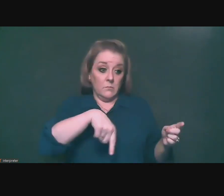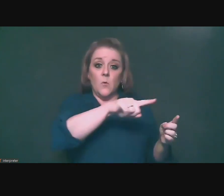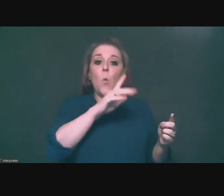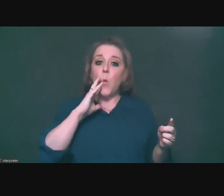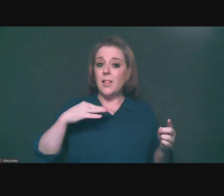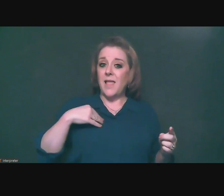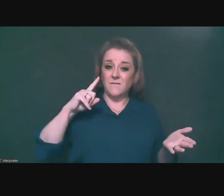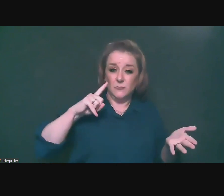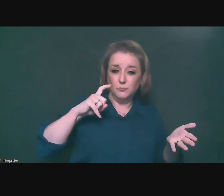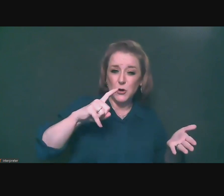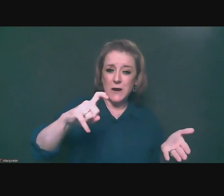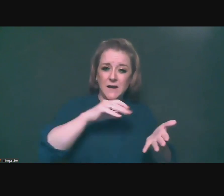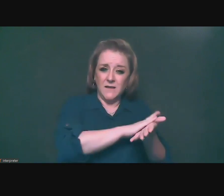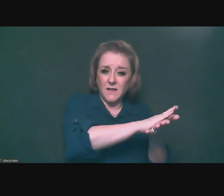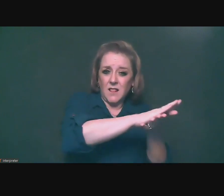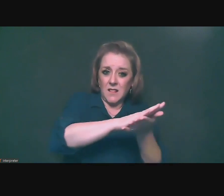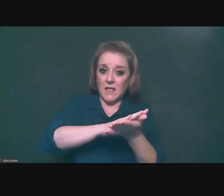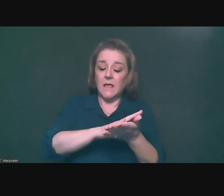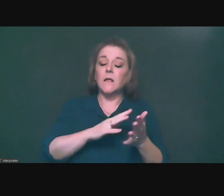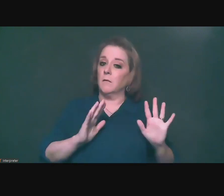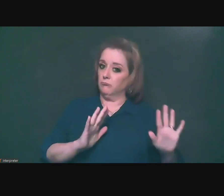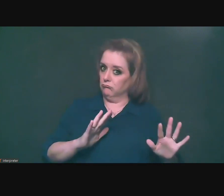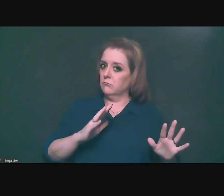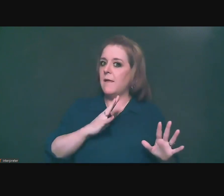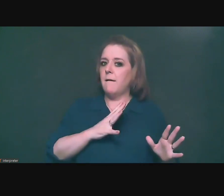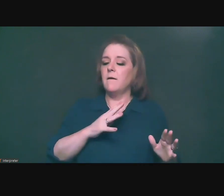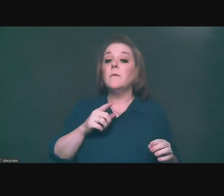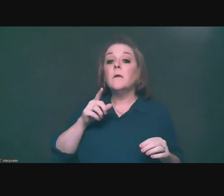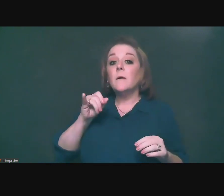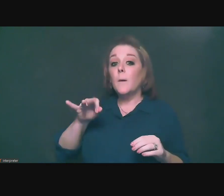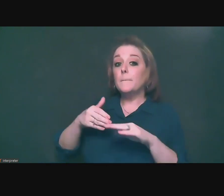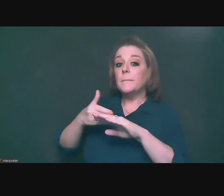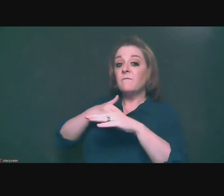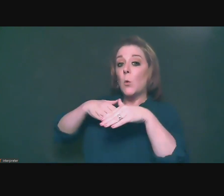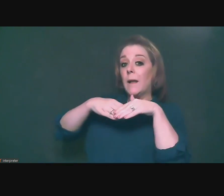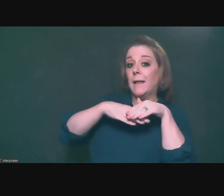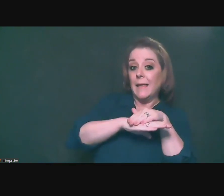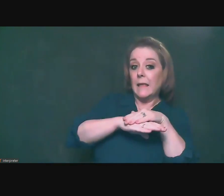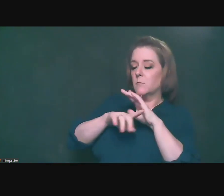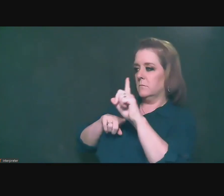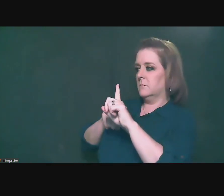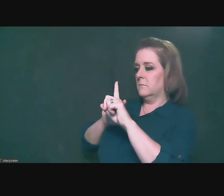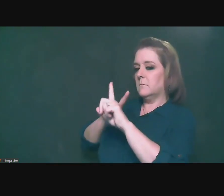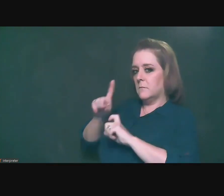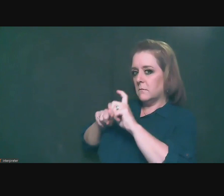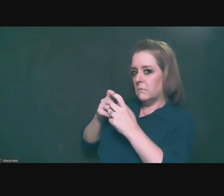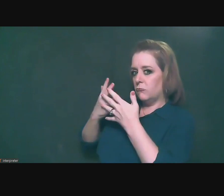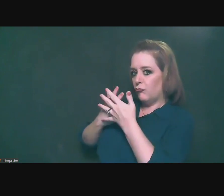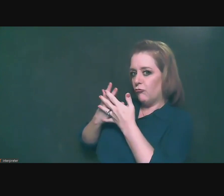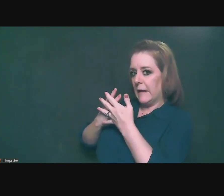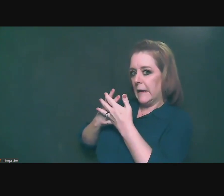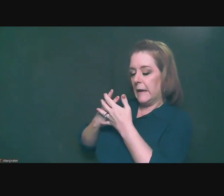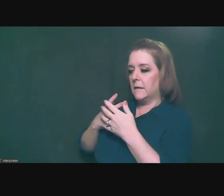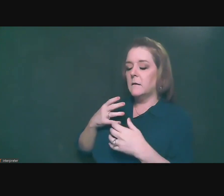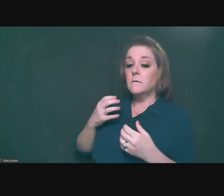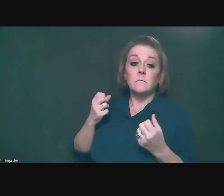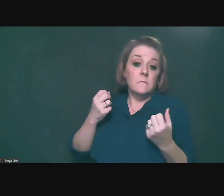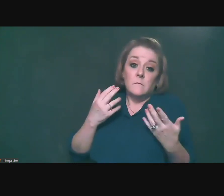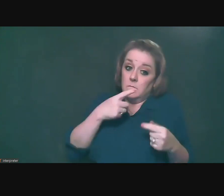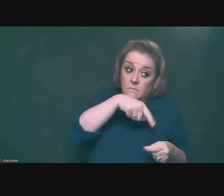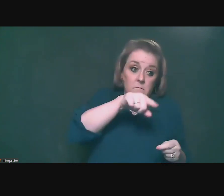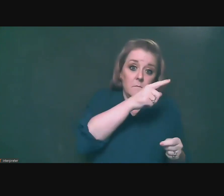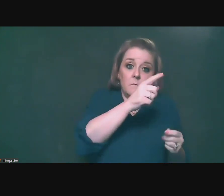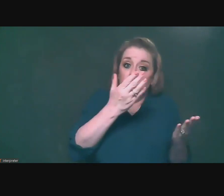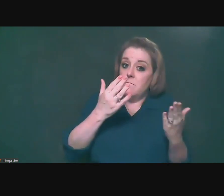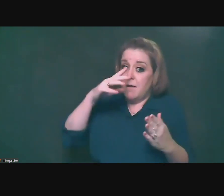going to be asked questions when you come in. Do you have COVID symptoms? Many of them may go ahead and scan you to check